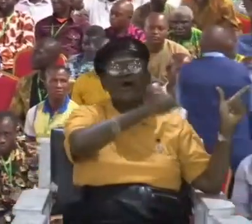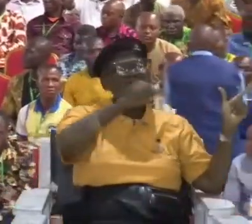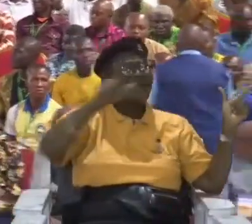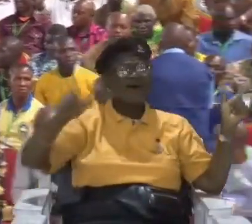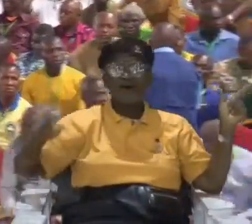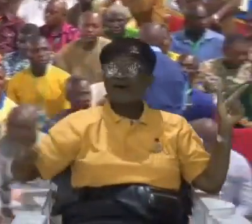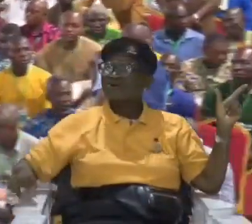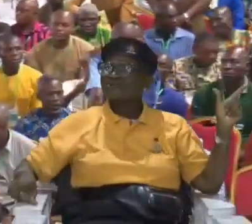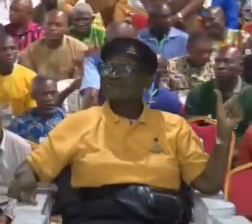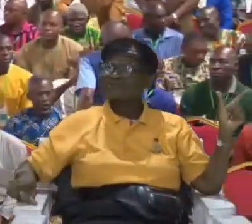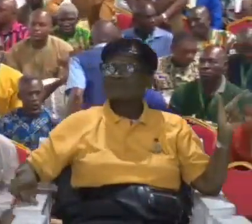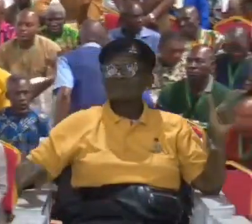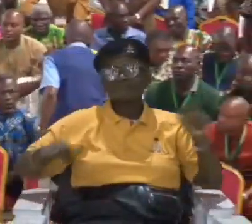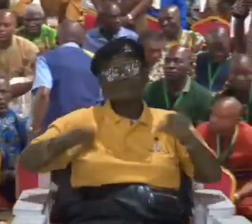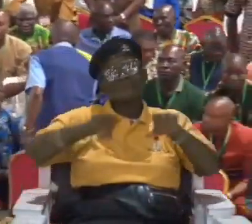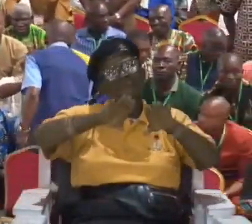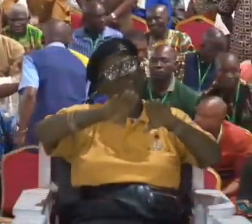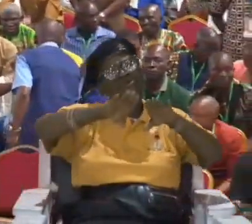hold.